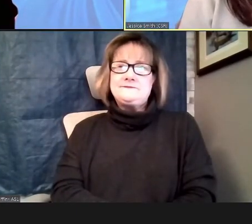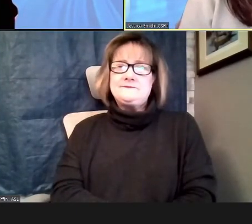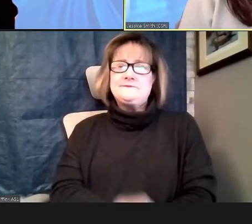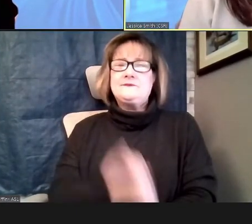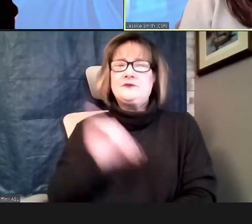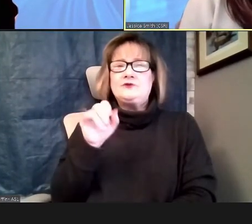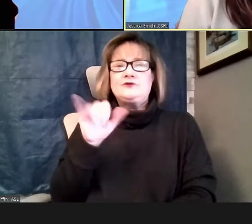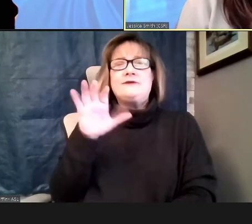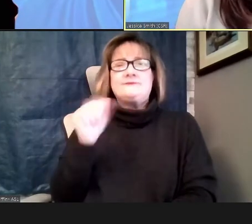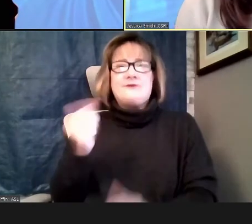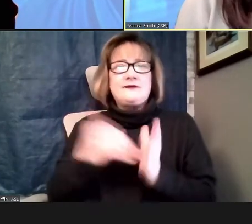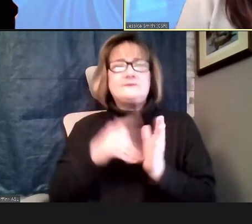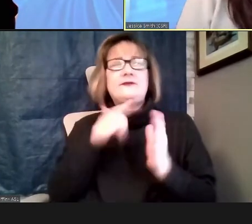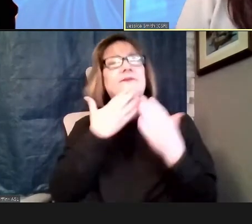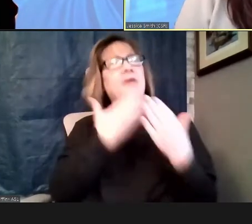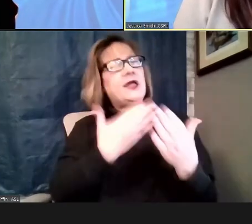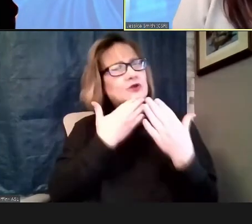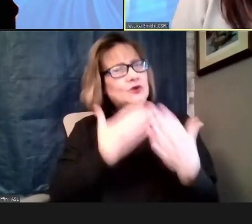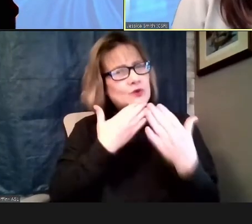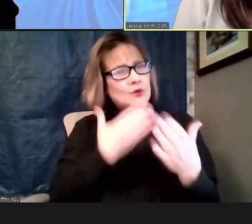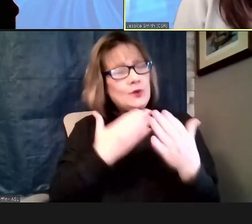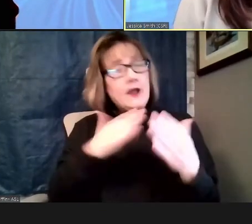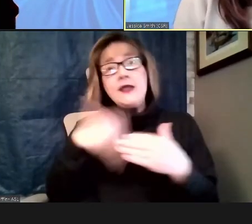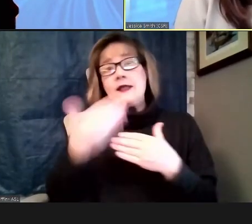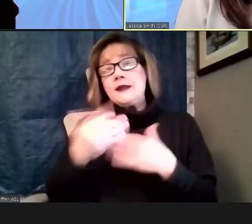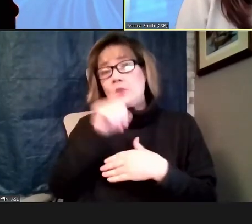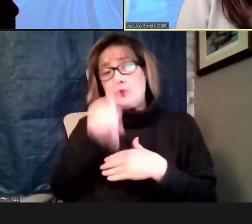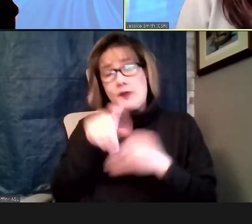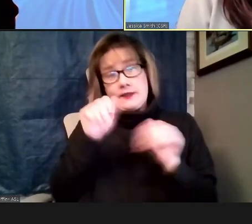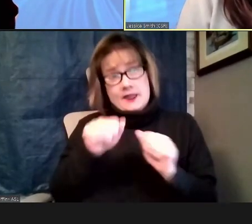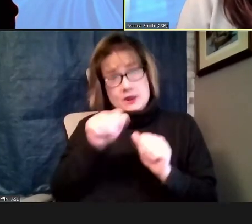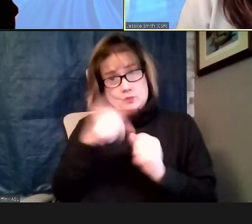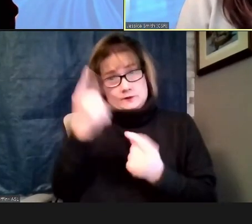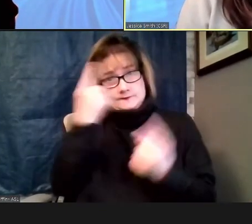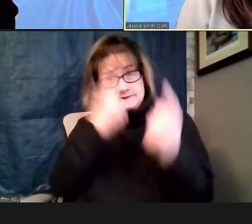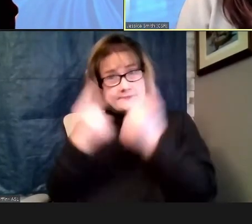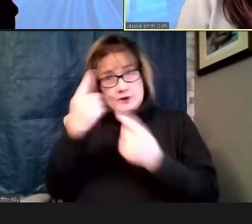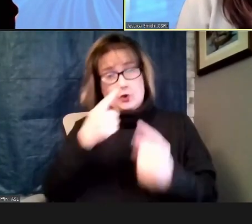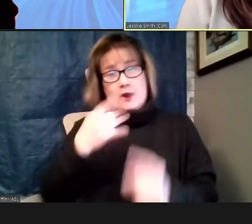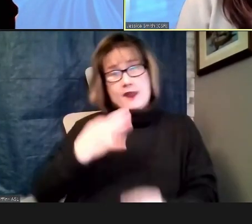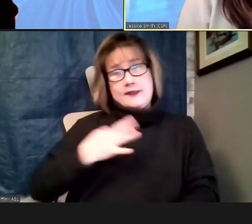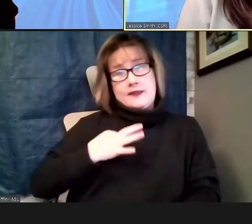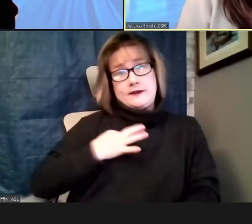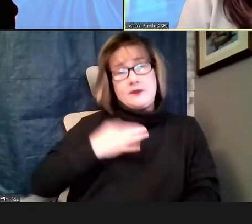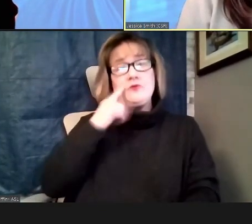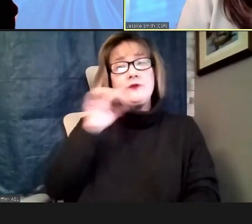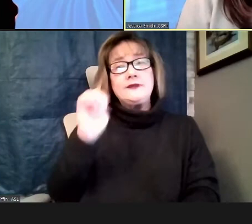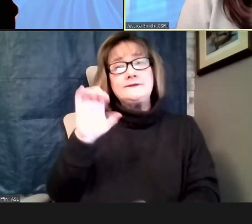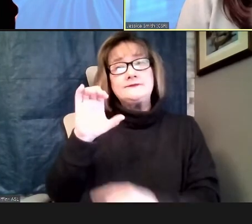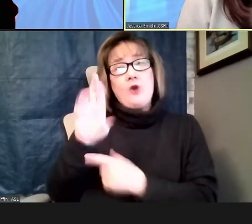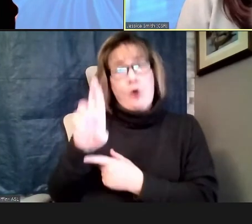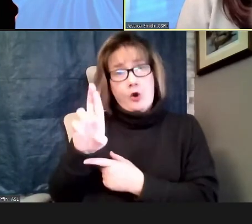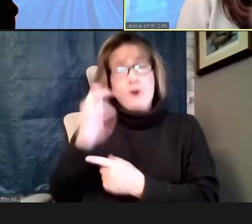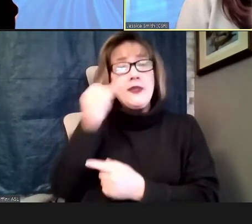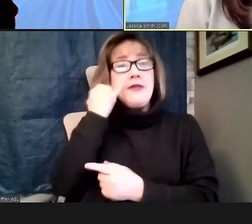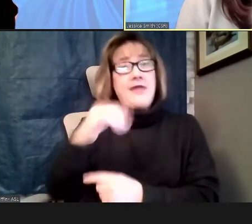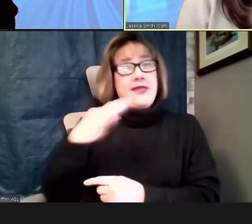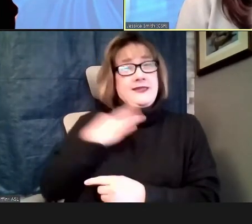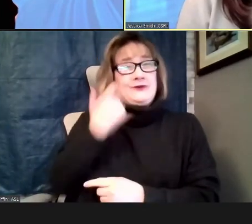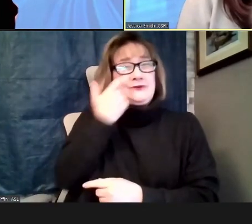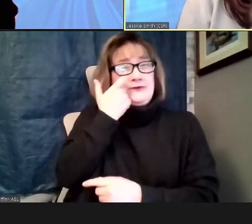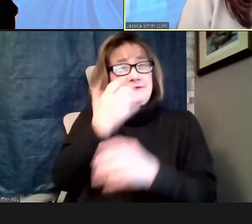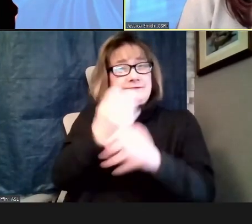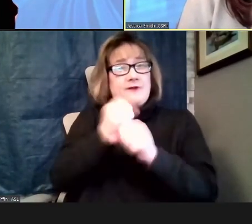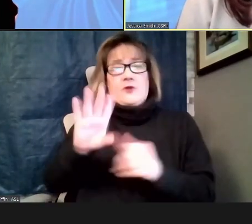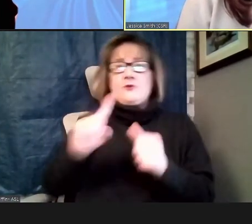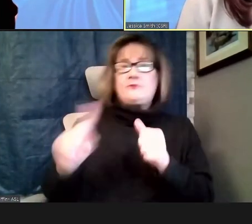All right, thank you. On to the next question. Can you consider a candidate for ECR if the candidate just got their